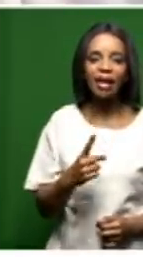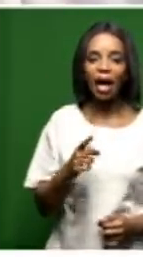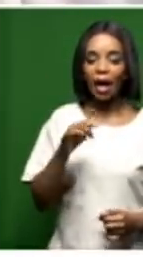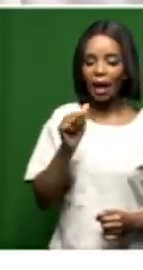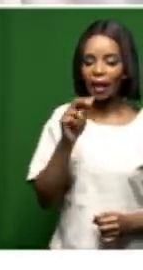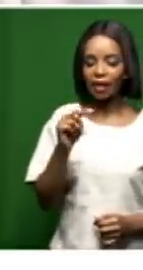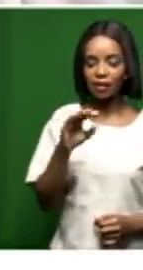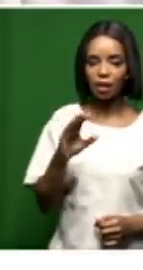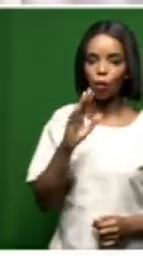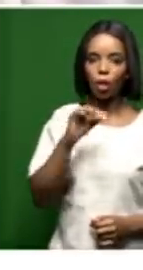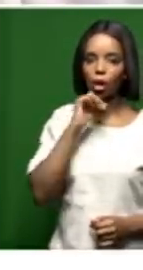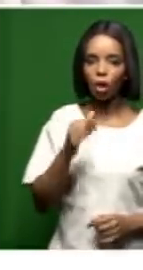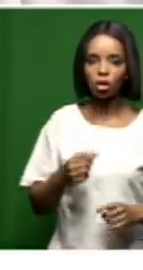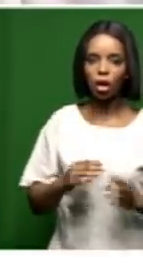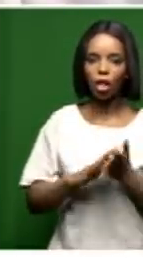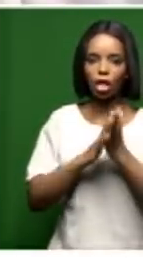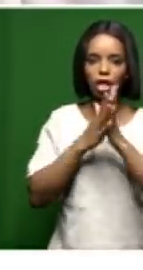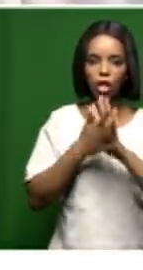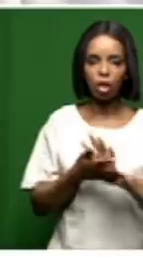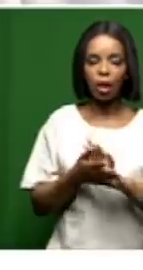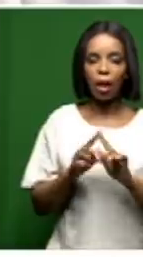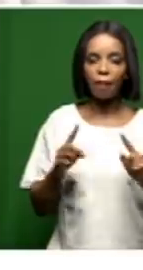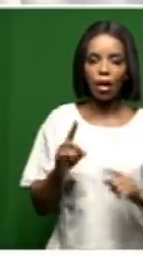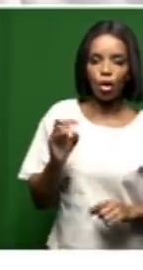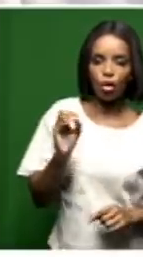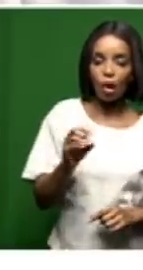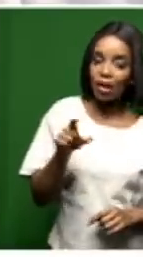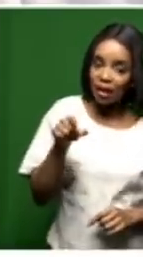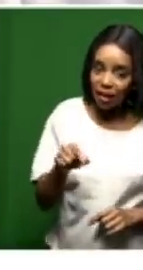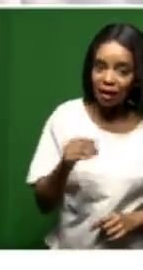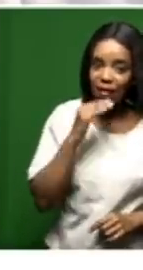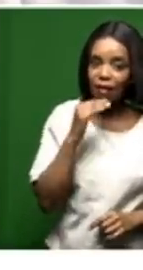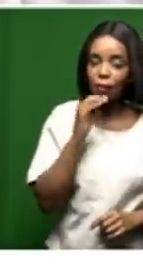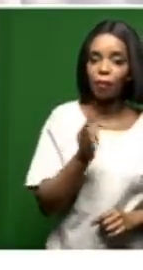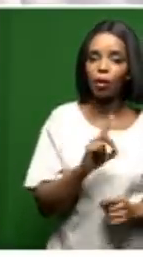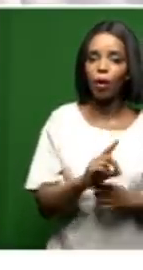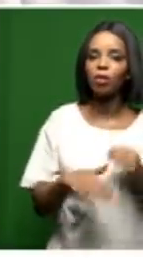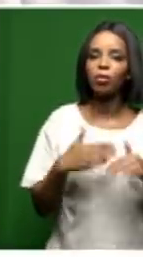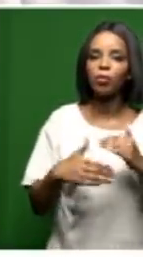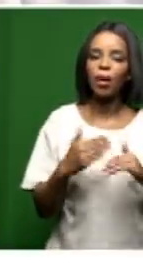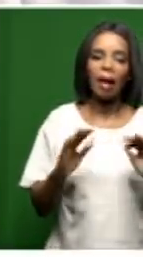under his watch, and what does this mean in terms of the investigation and how it's likely to unfold?